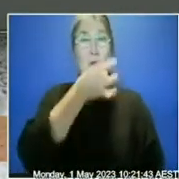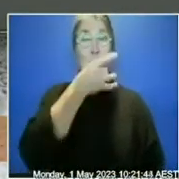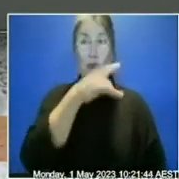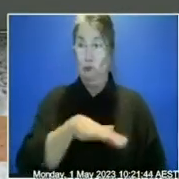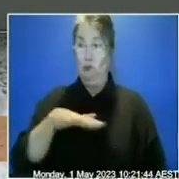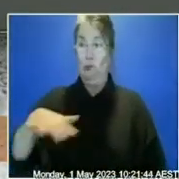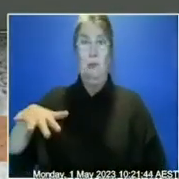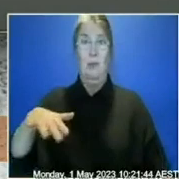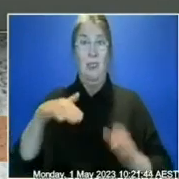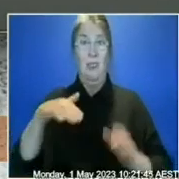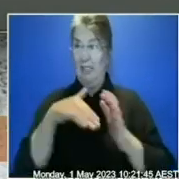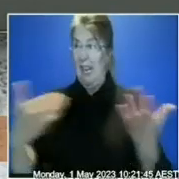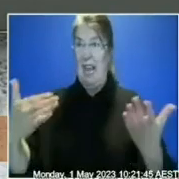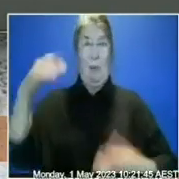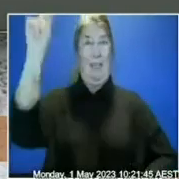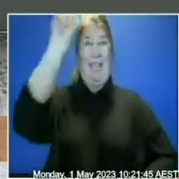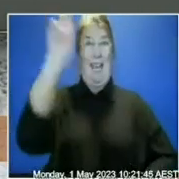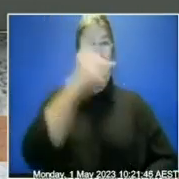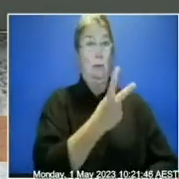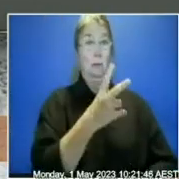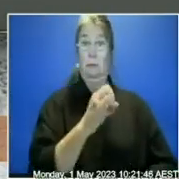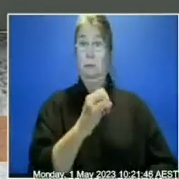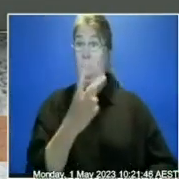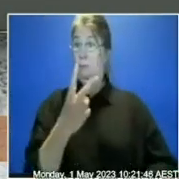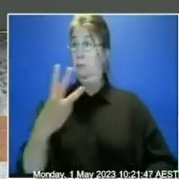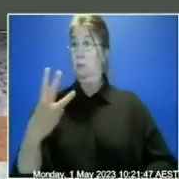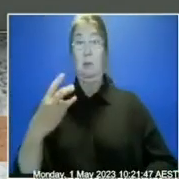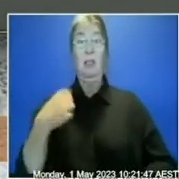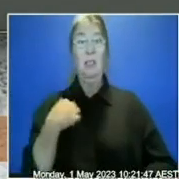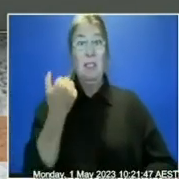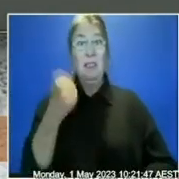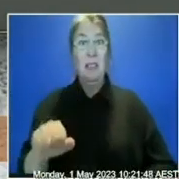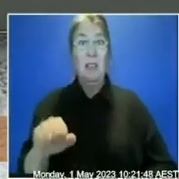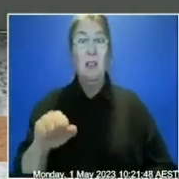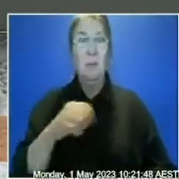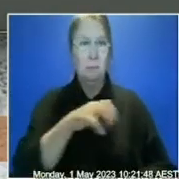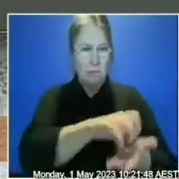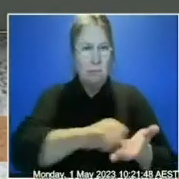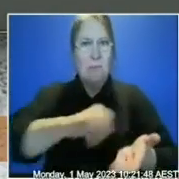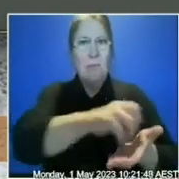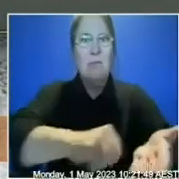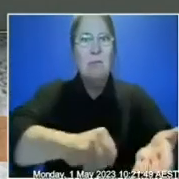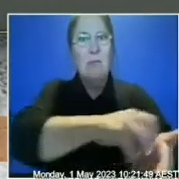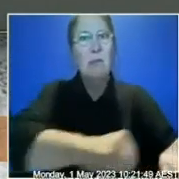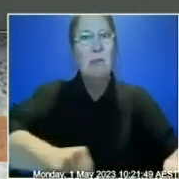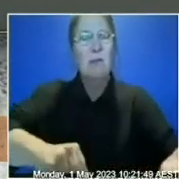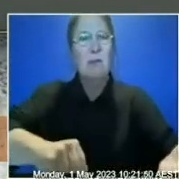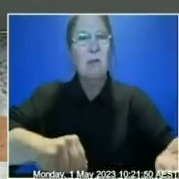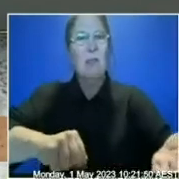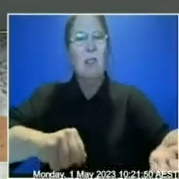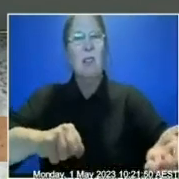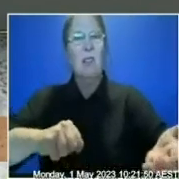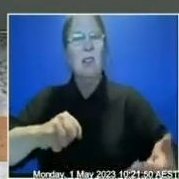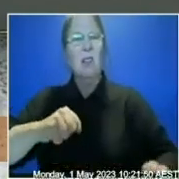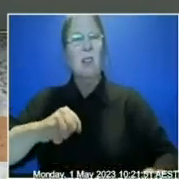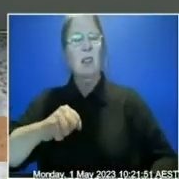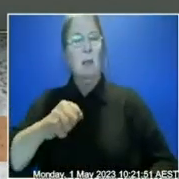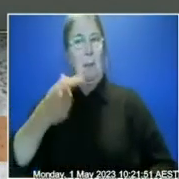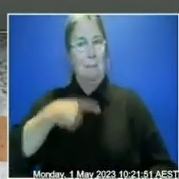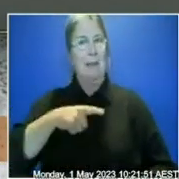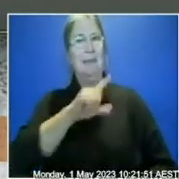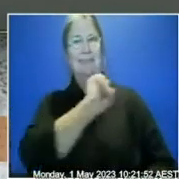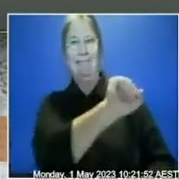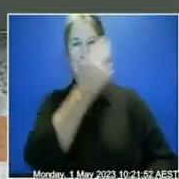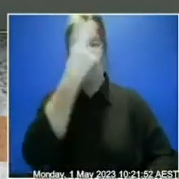alcohol reasons, do you accept that some parents are still not getting the help they need within the necessary